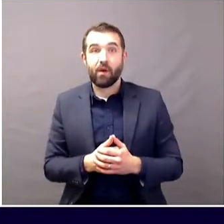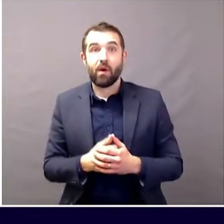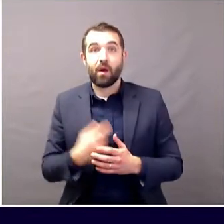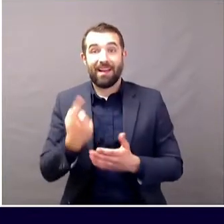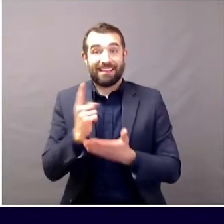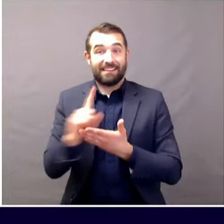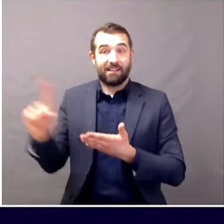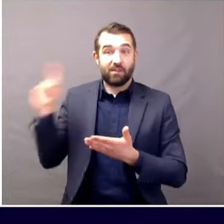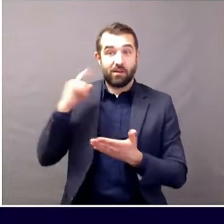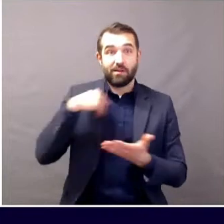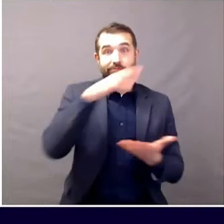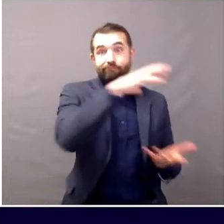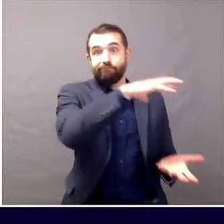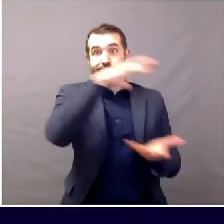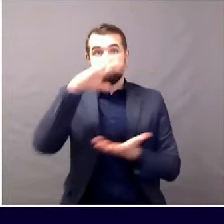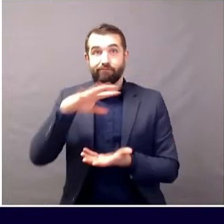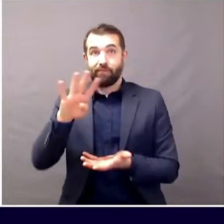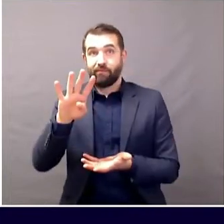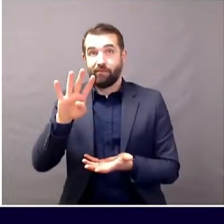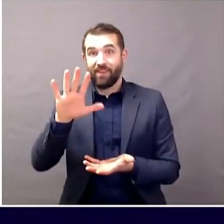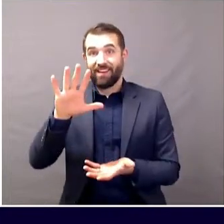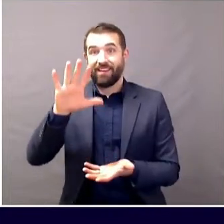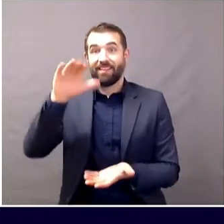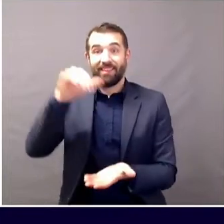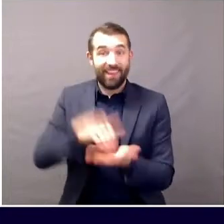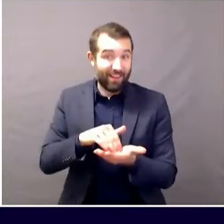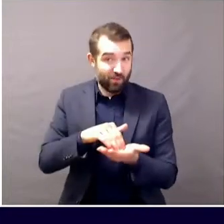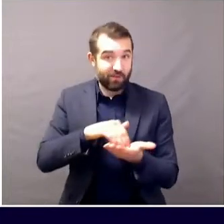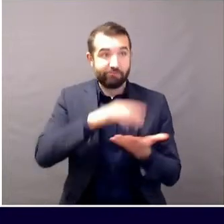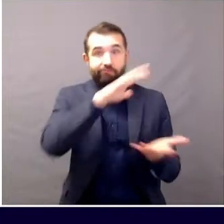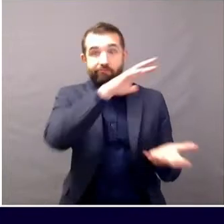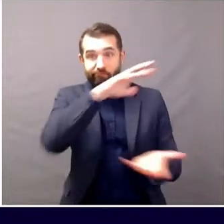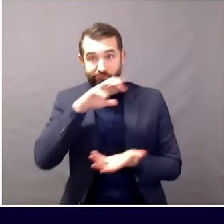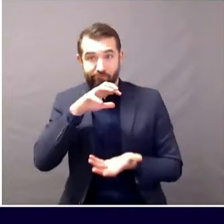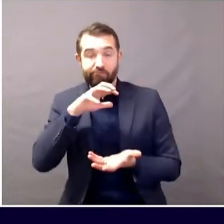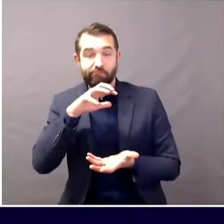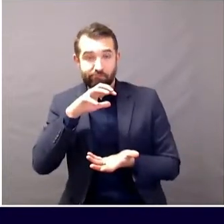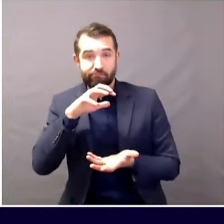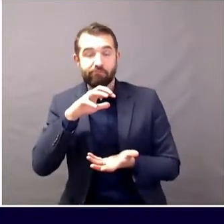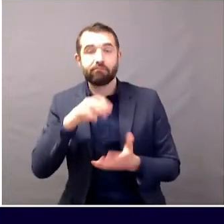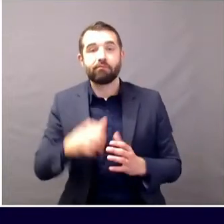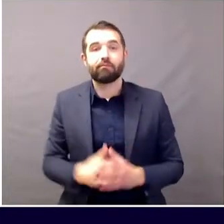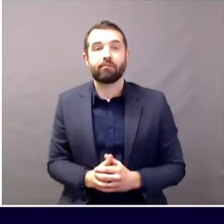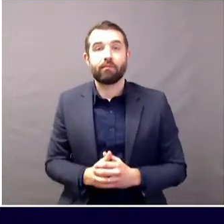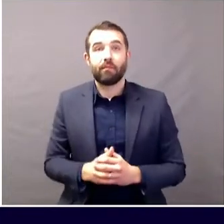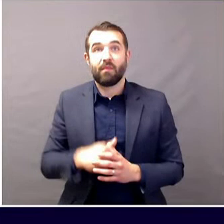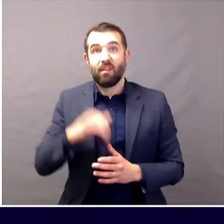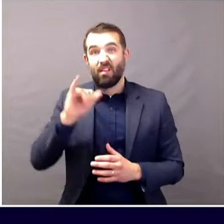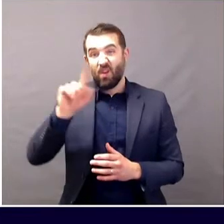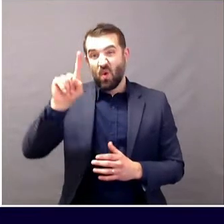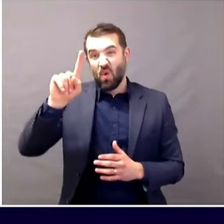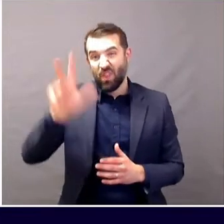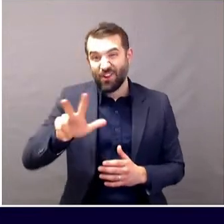doses, so about a third of what we would need to encompass all of phase 1A.